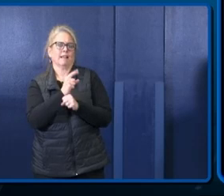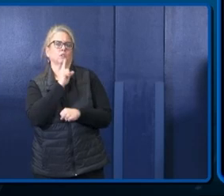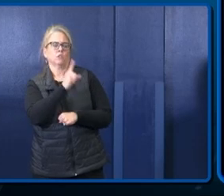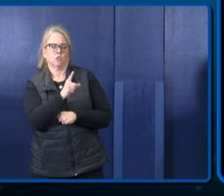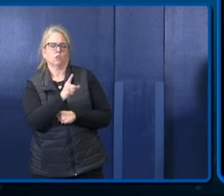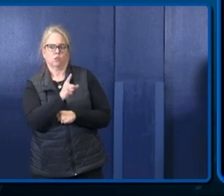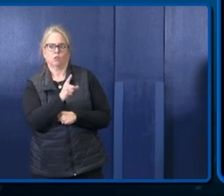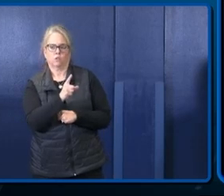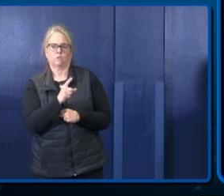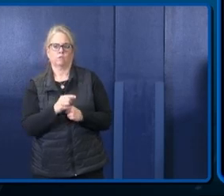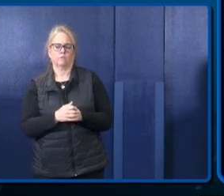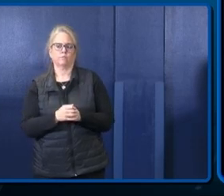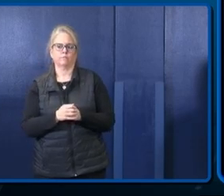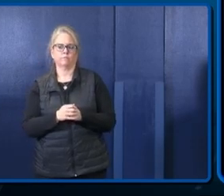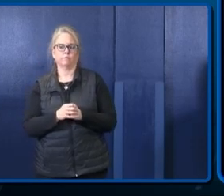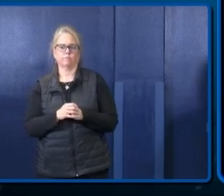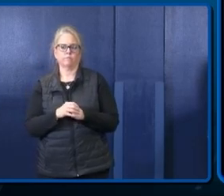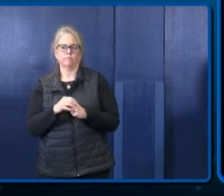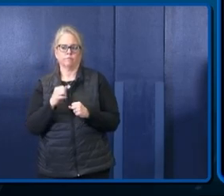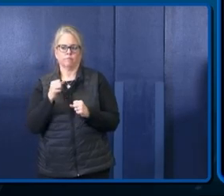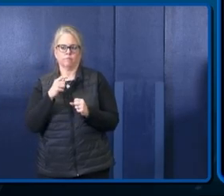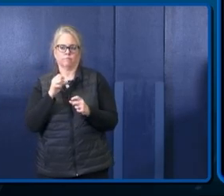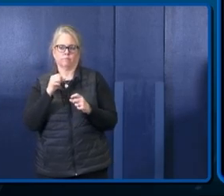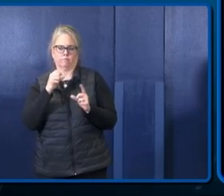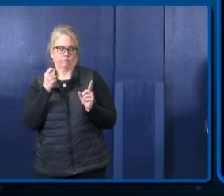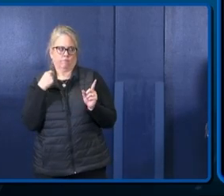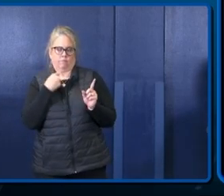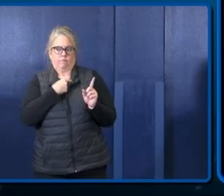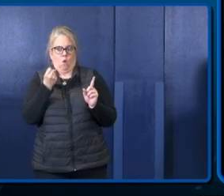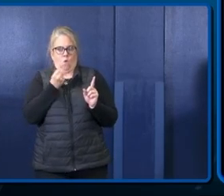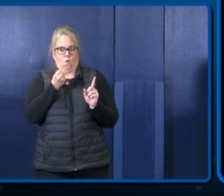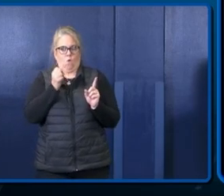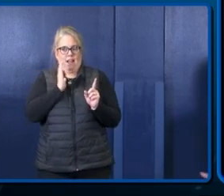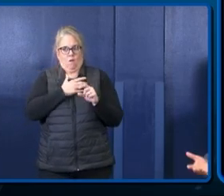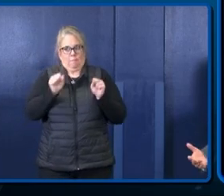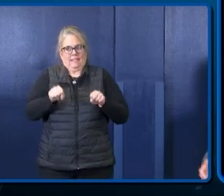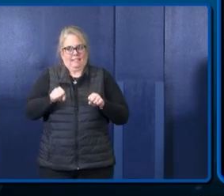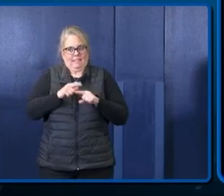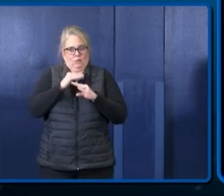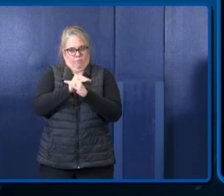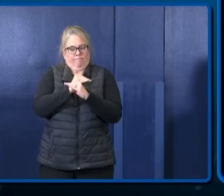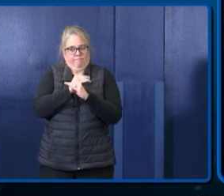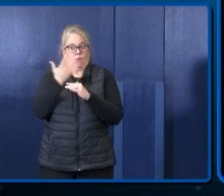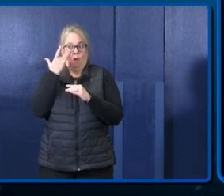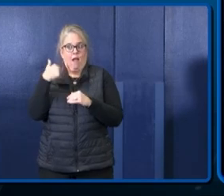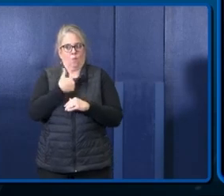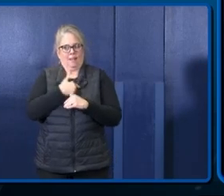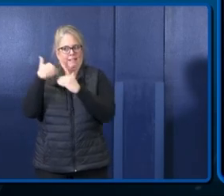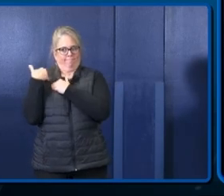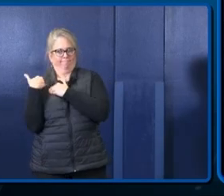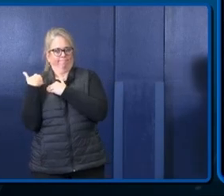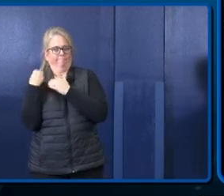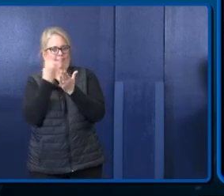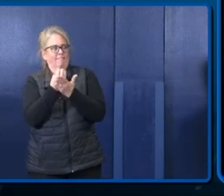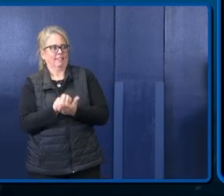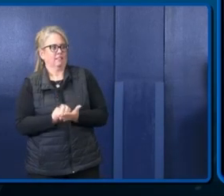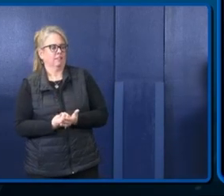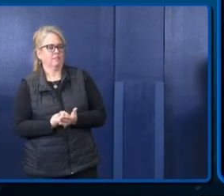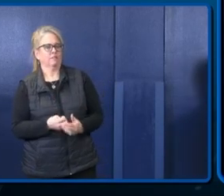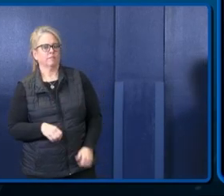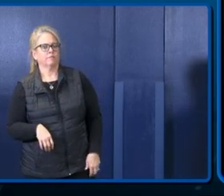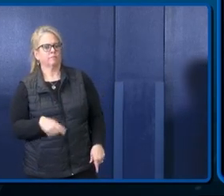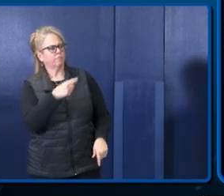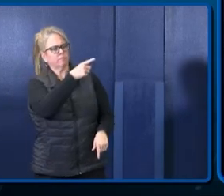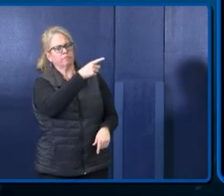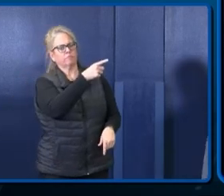in protecting our ability to hold the line on accountability here with this case. What kind of information will the public